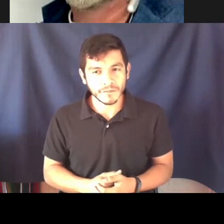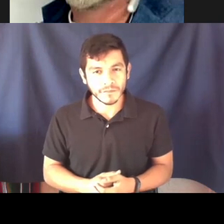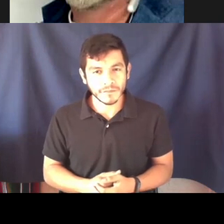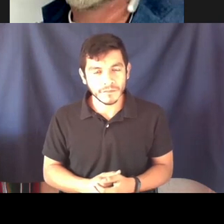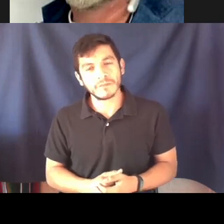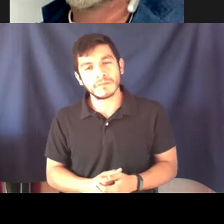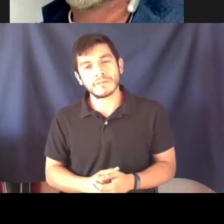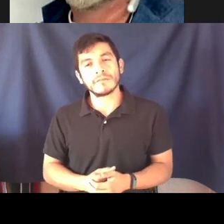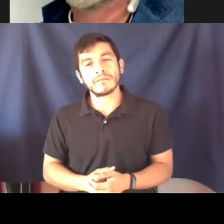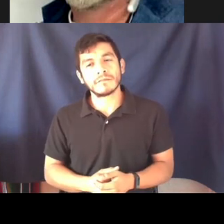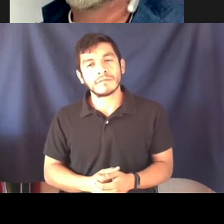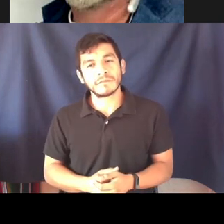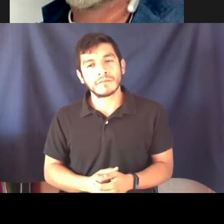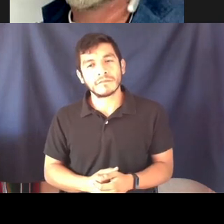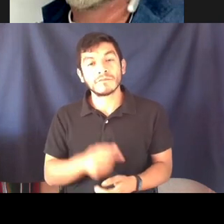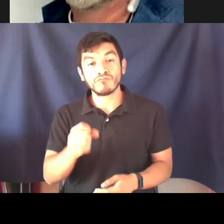slide, please.